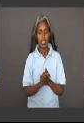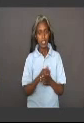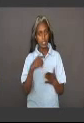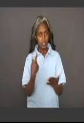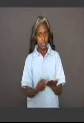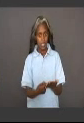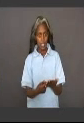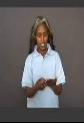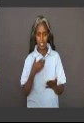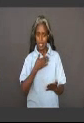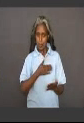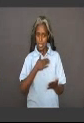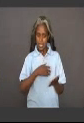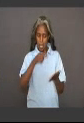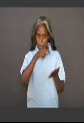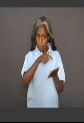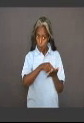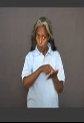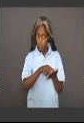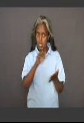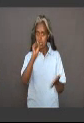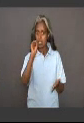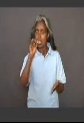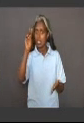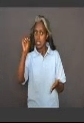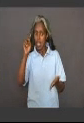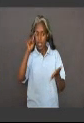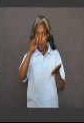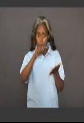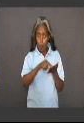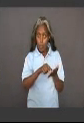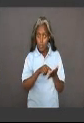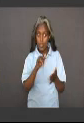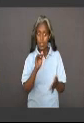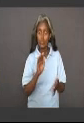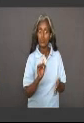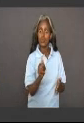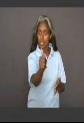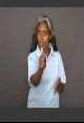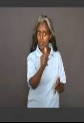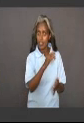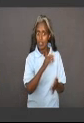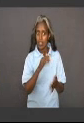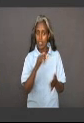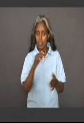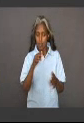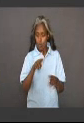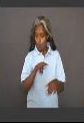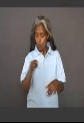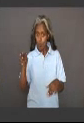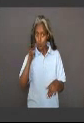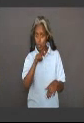Then, please plot the sign points yourself along the horizontal